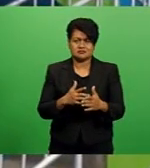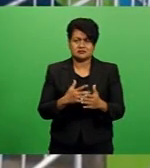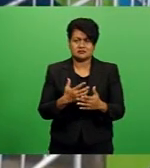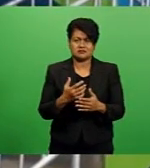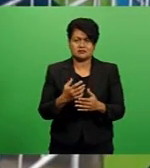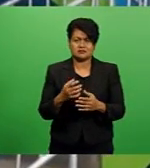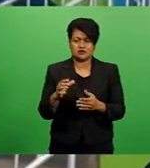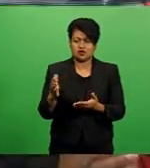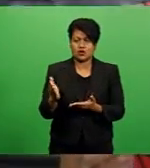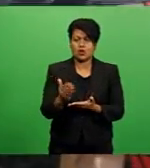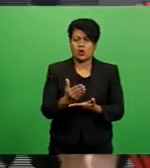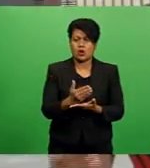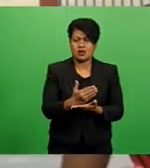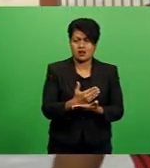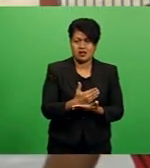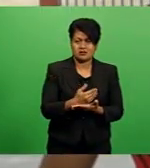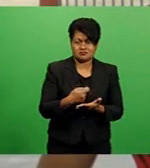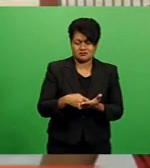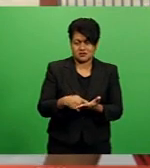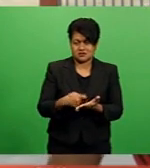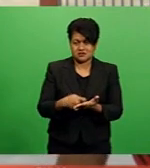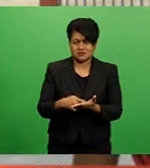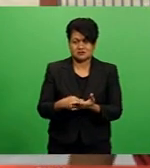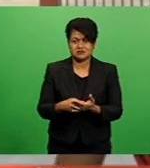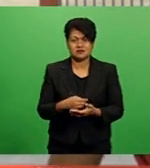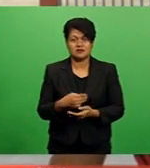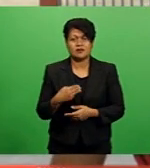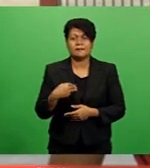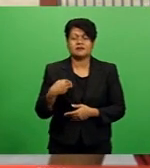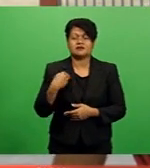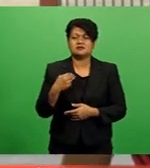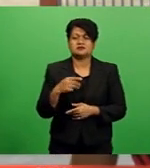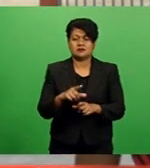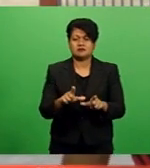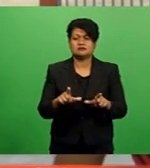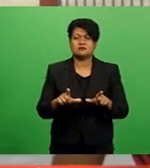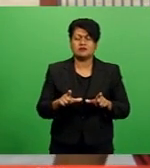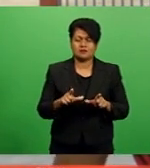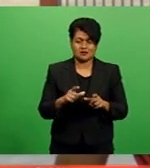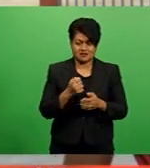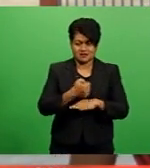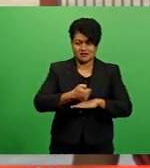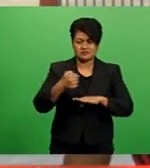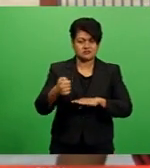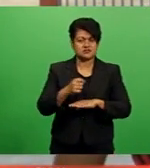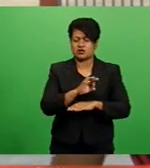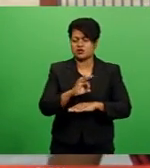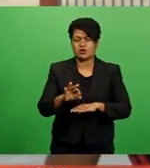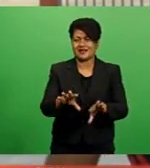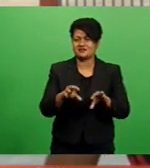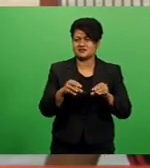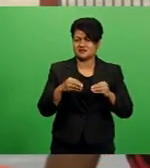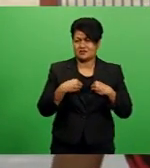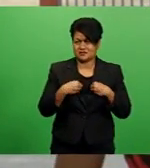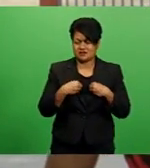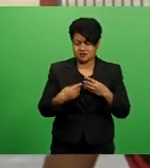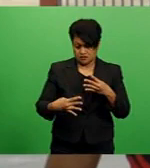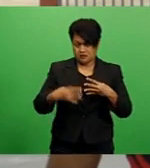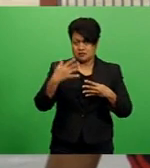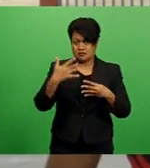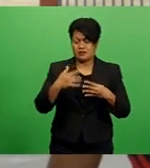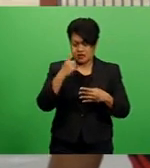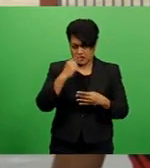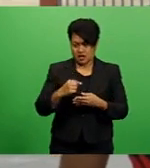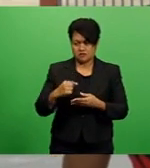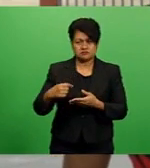collect arrears. Minister for Local Government Premila Kumar says this is unacceptable as these ratepayers have dues